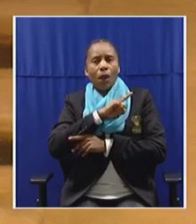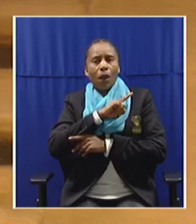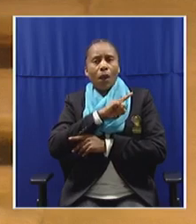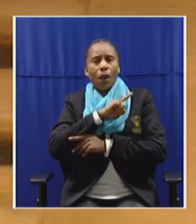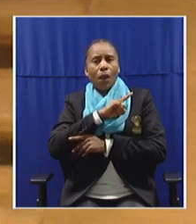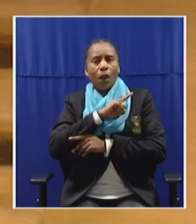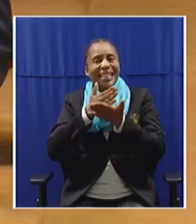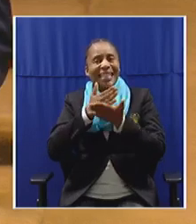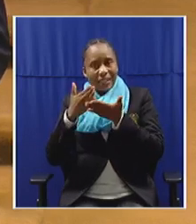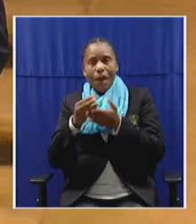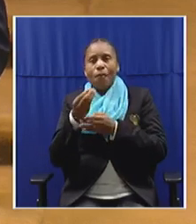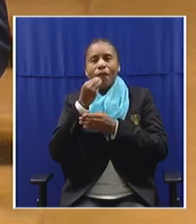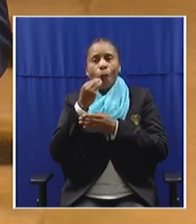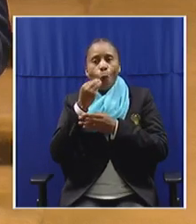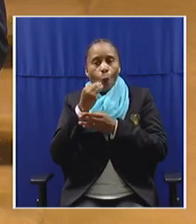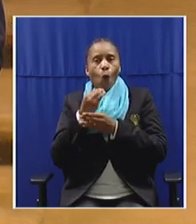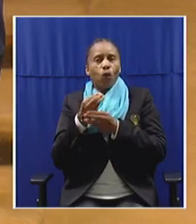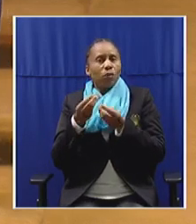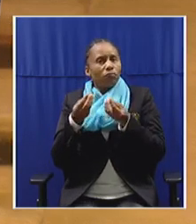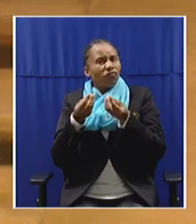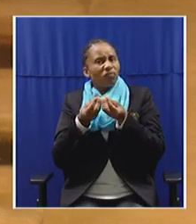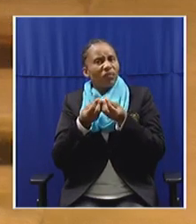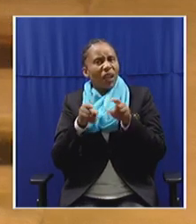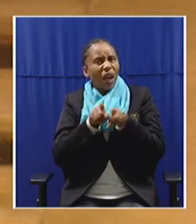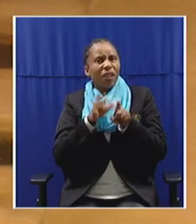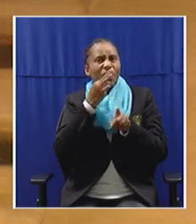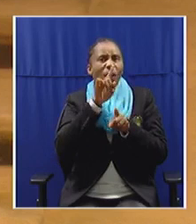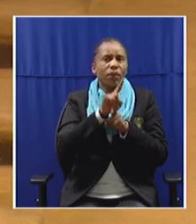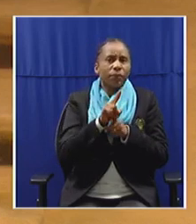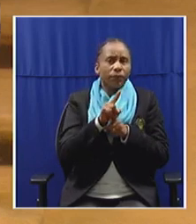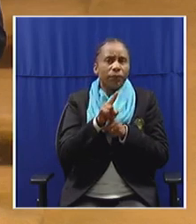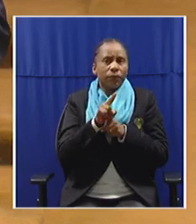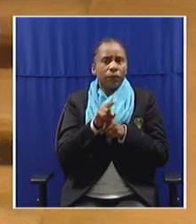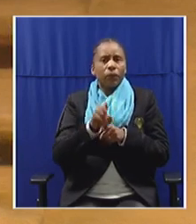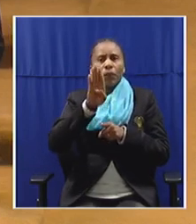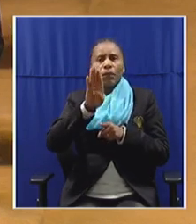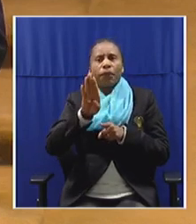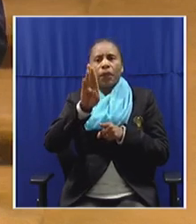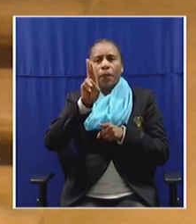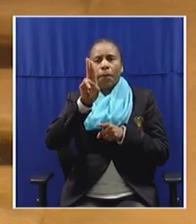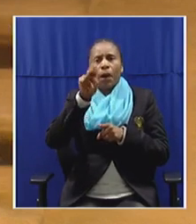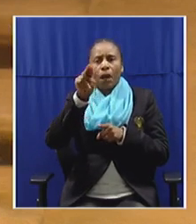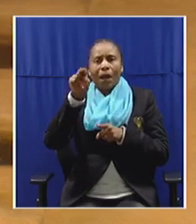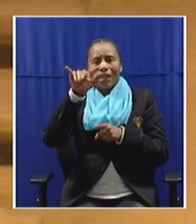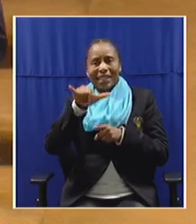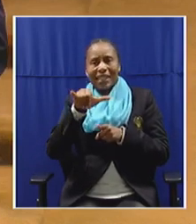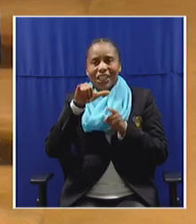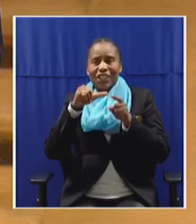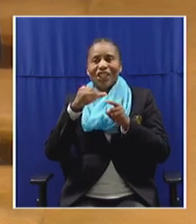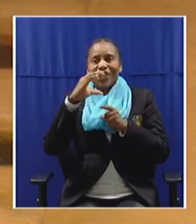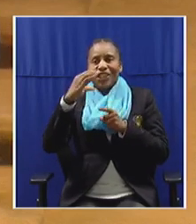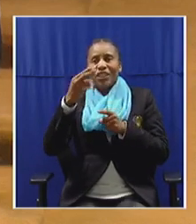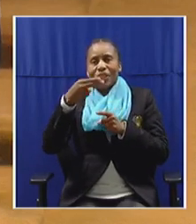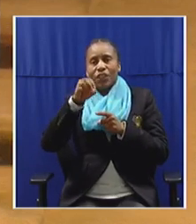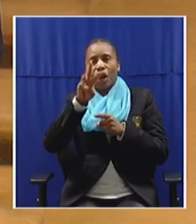certain food products like, what do they call it? Bunny chows. I don't eat bunny chows, but they eat